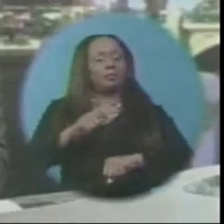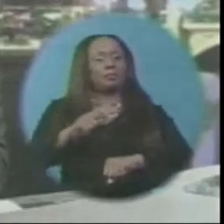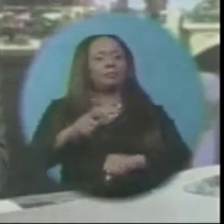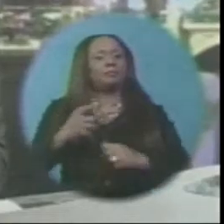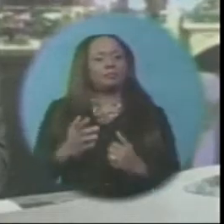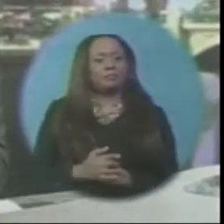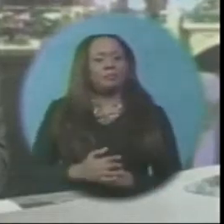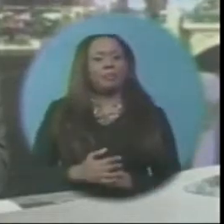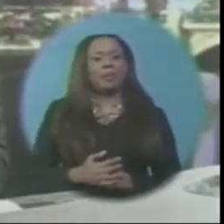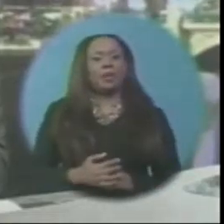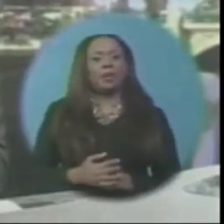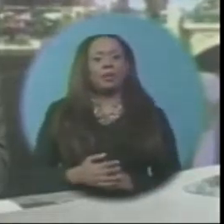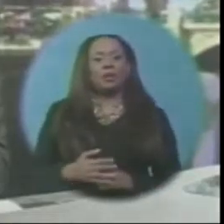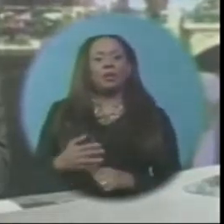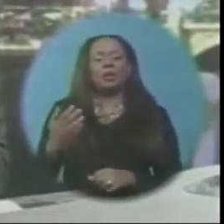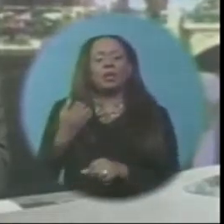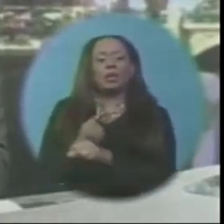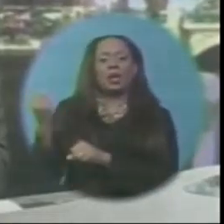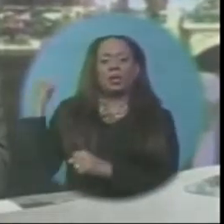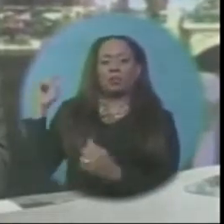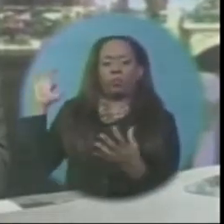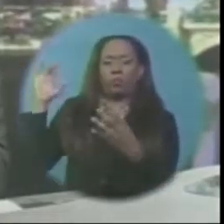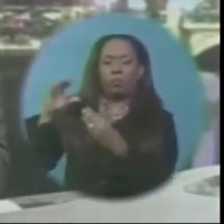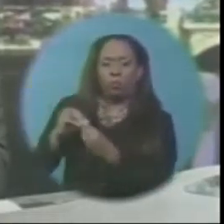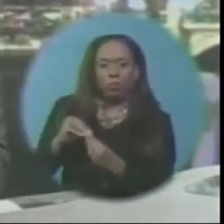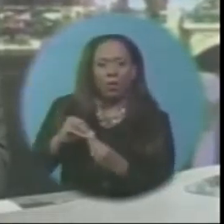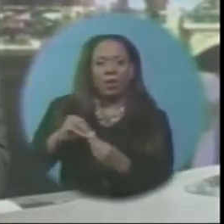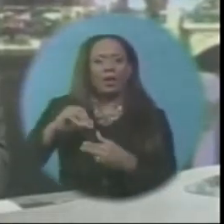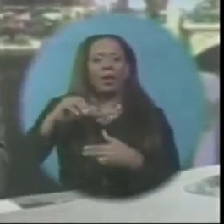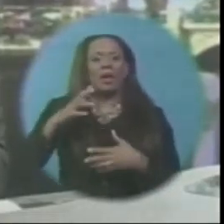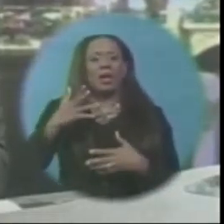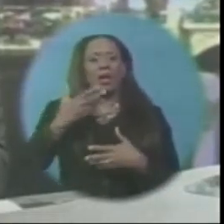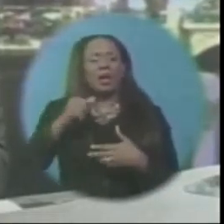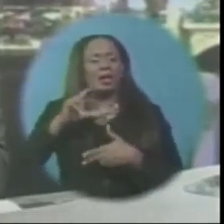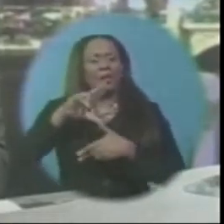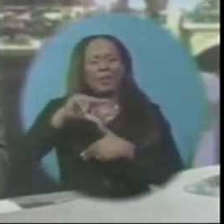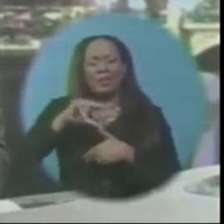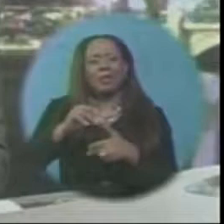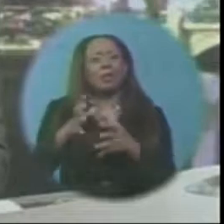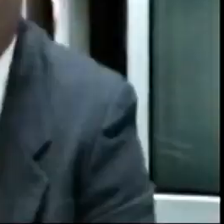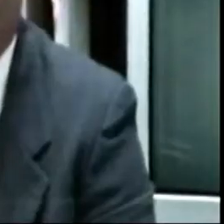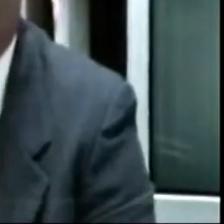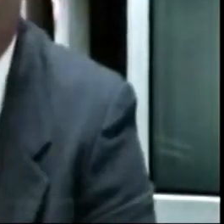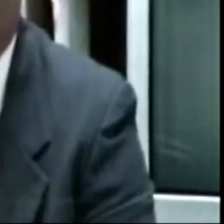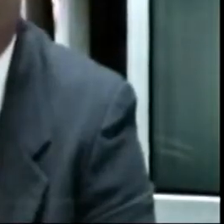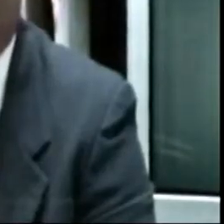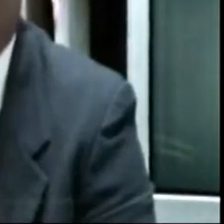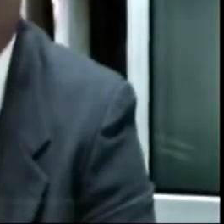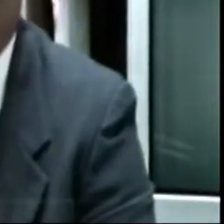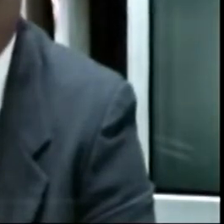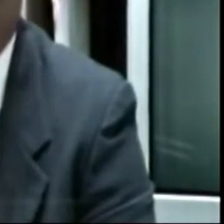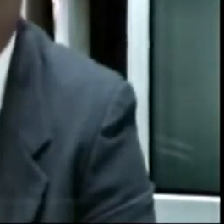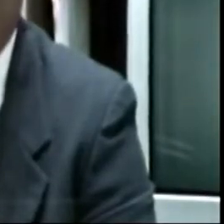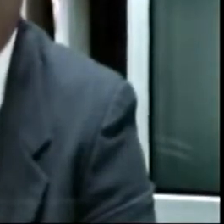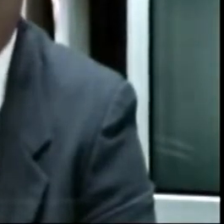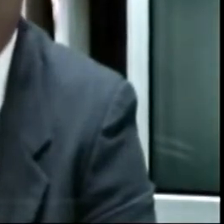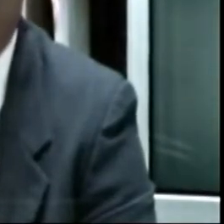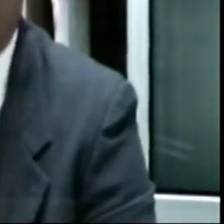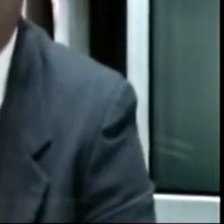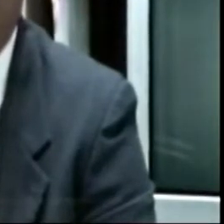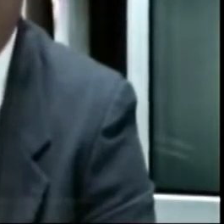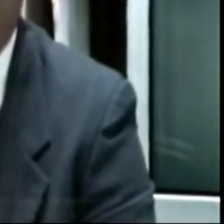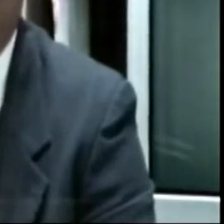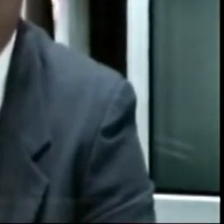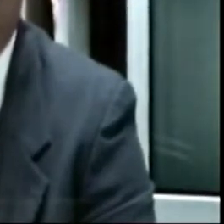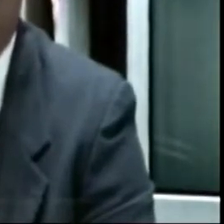impact over the last year of the drought and hurricanes on the authority's resources. It has really showed us that the level of preparedness